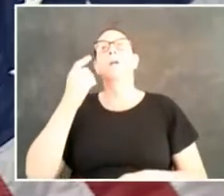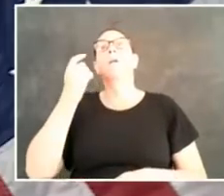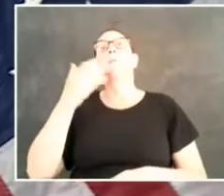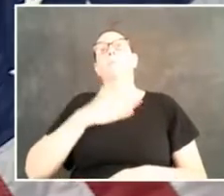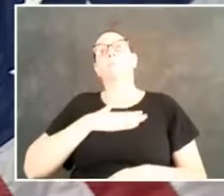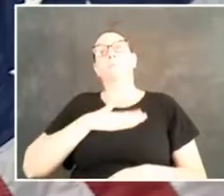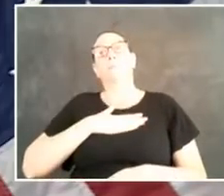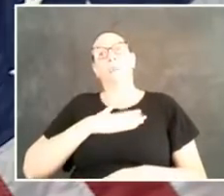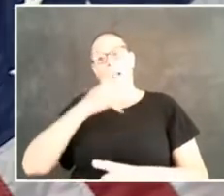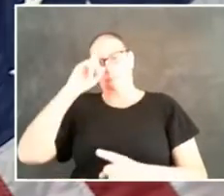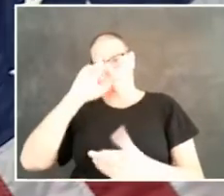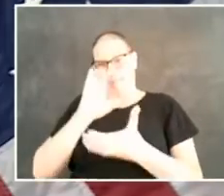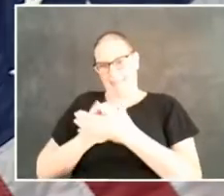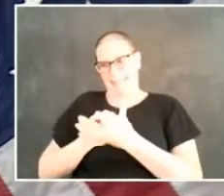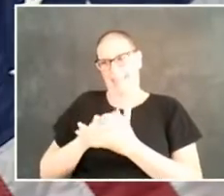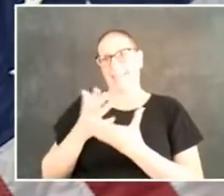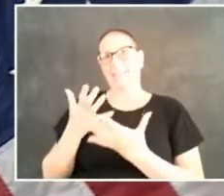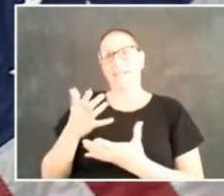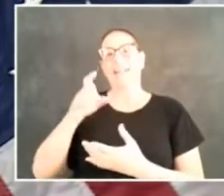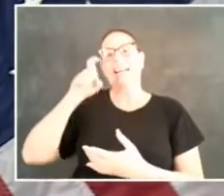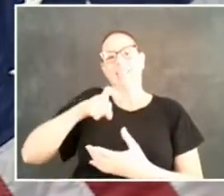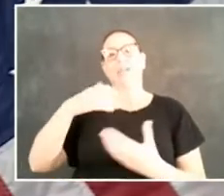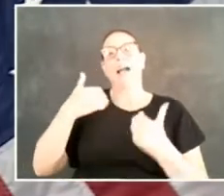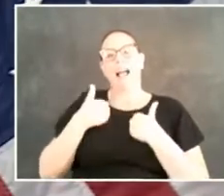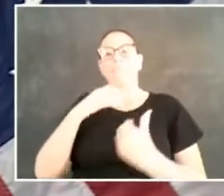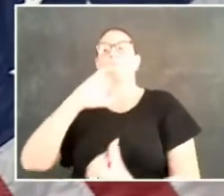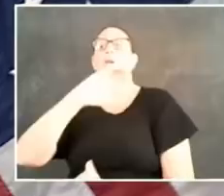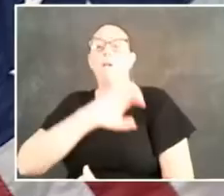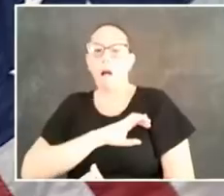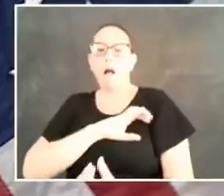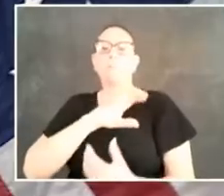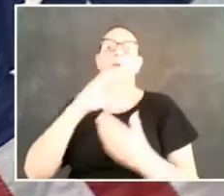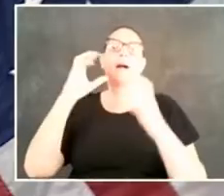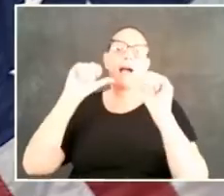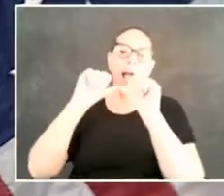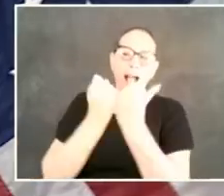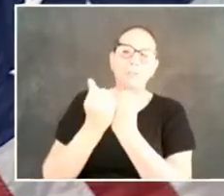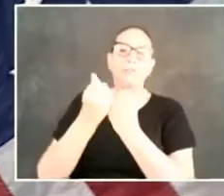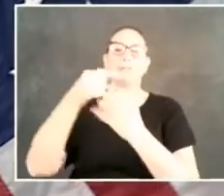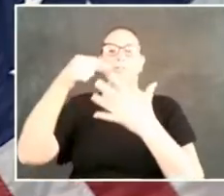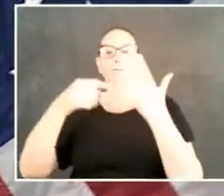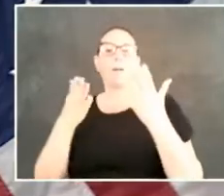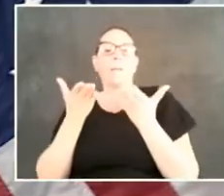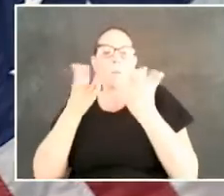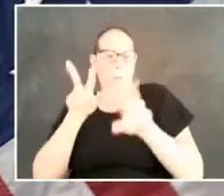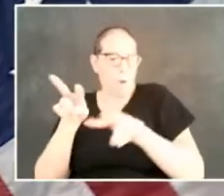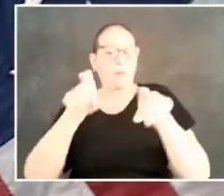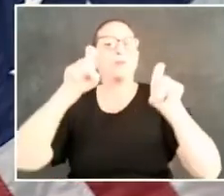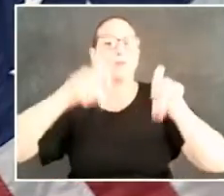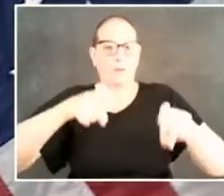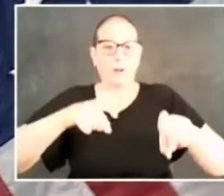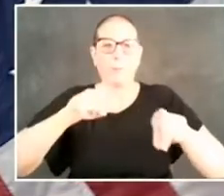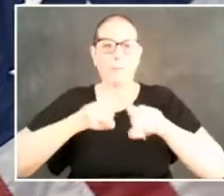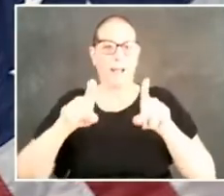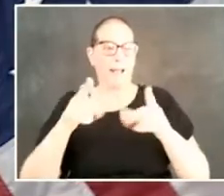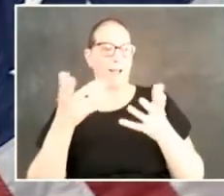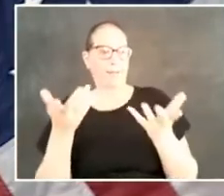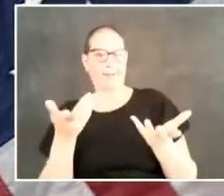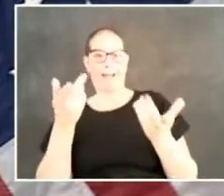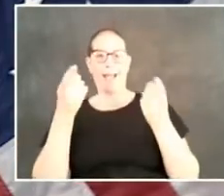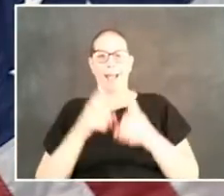things. We had a good first day with a limited sample size. I don't think anyone yet can